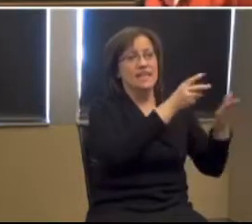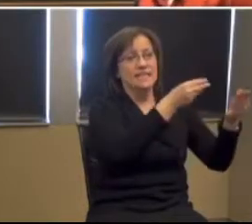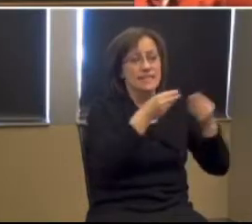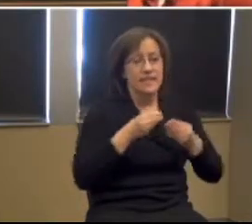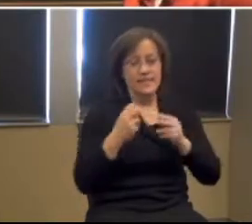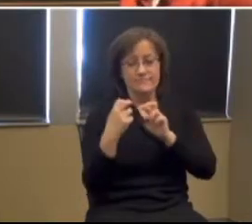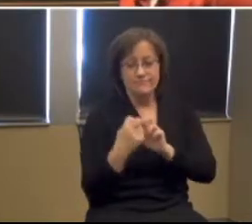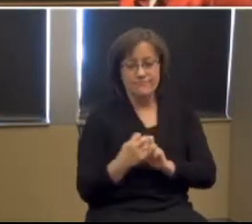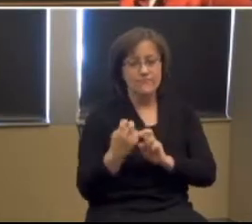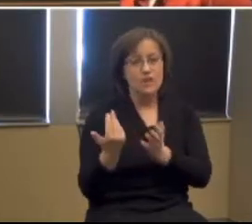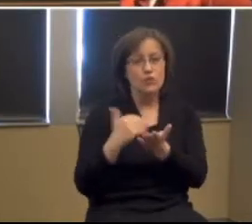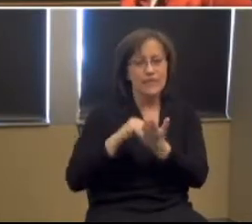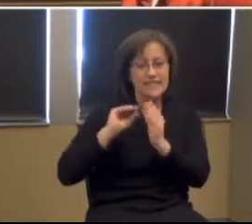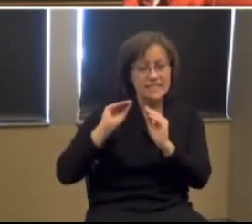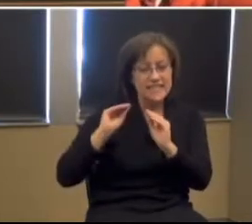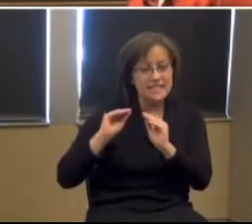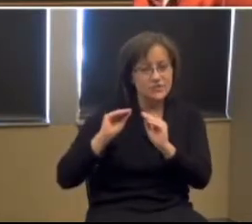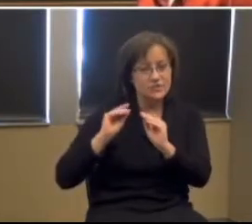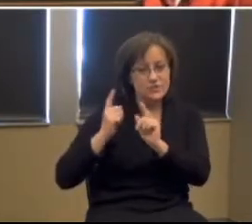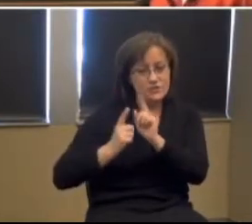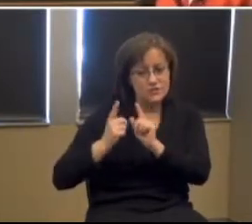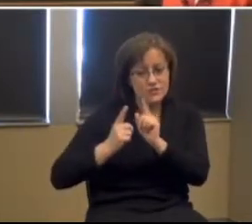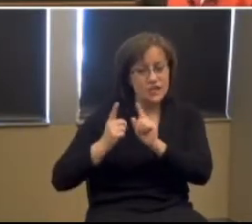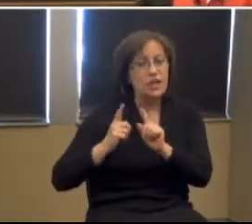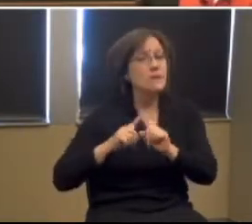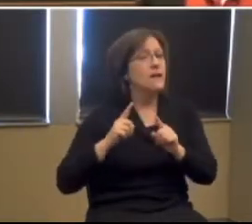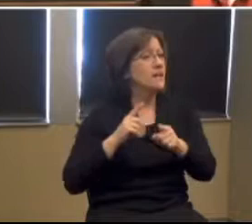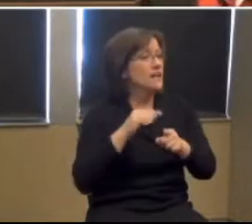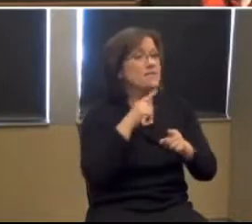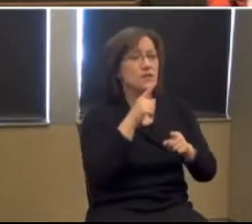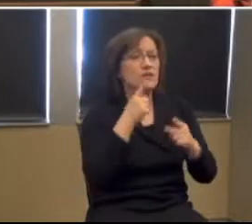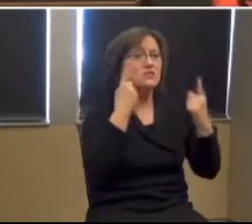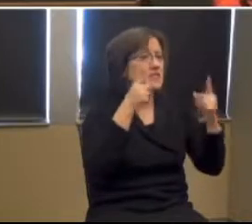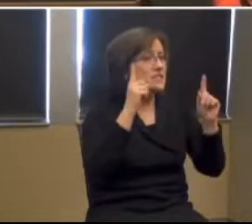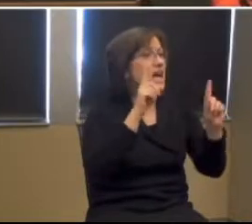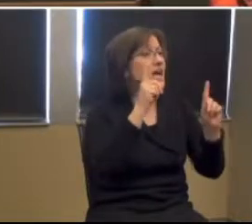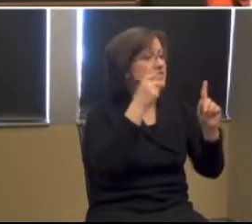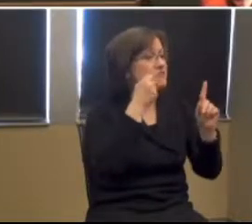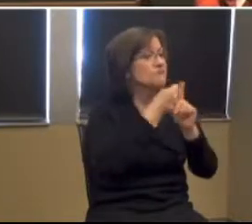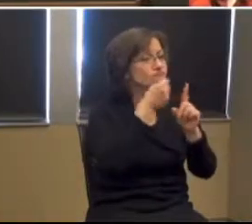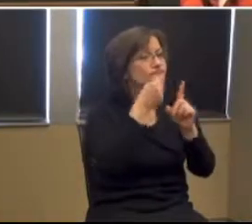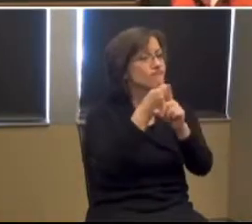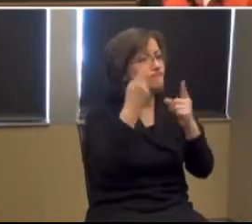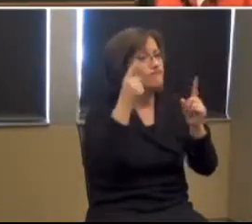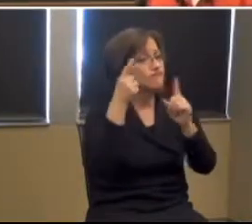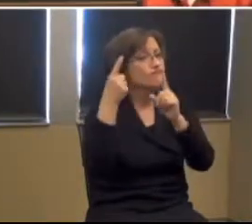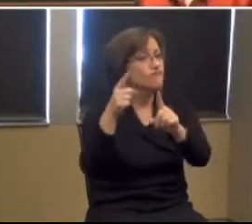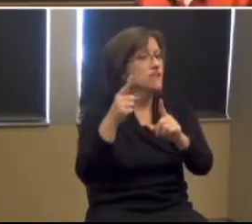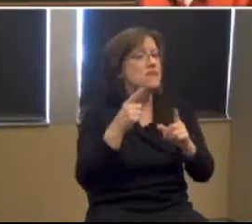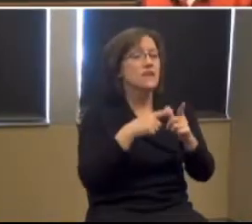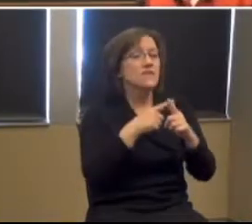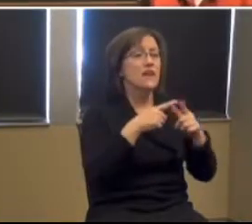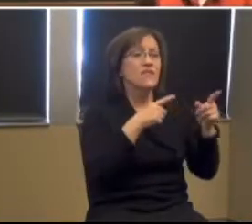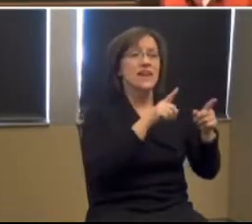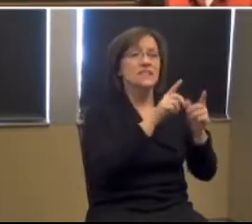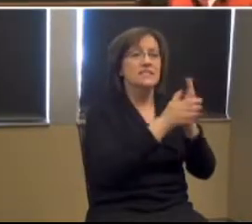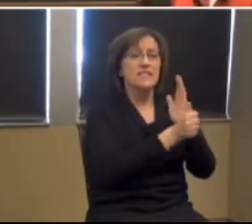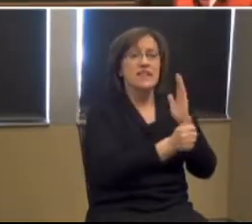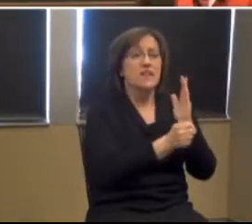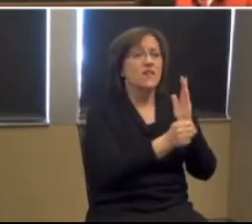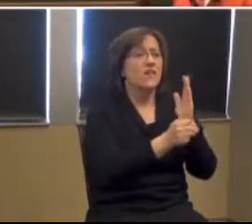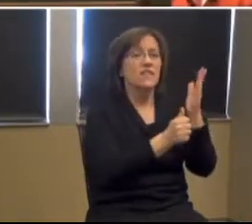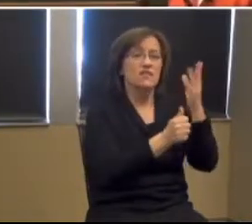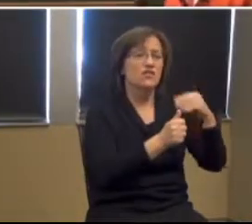doing well after time, then it's a skill that you probably don't need to keep in that system. You can rotate it in and